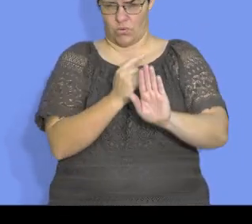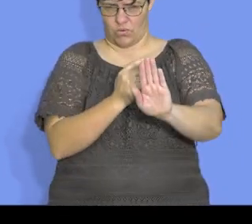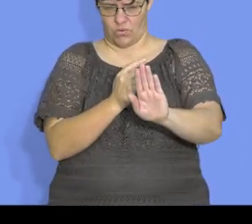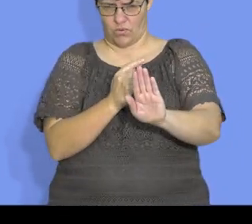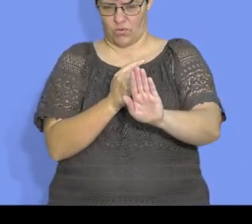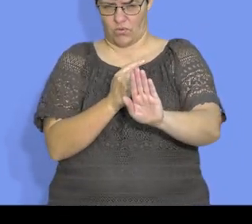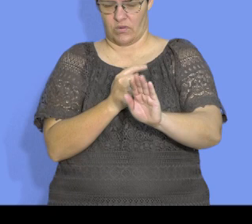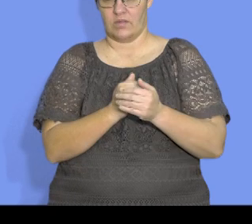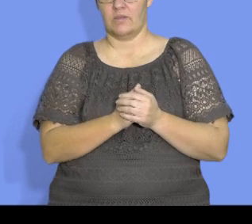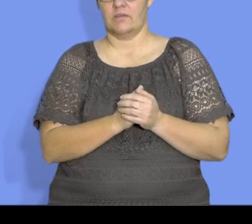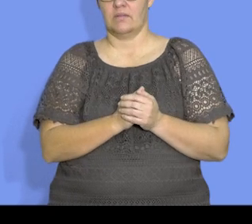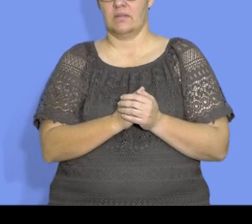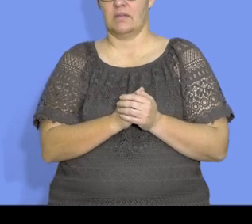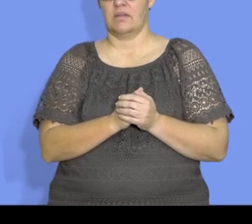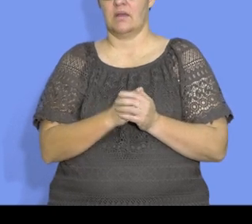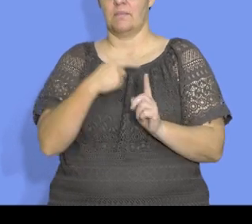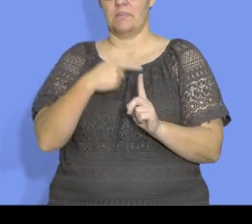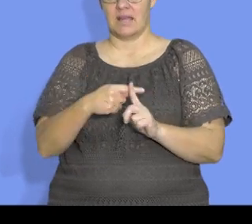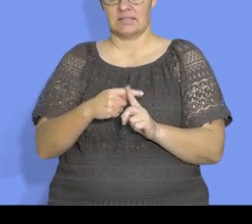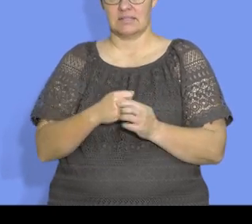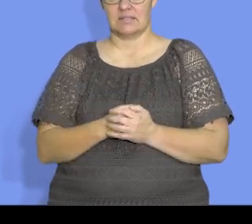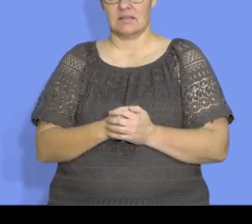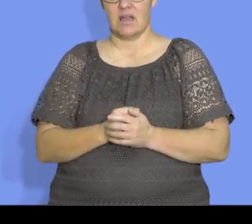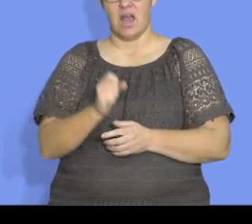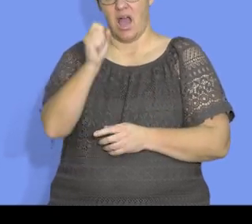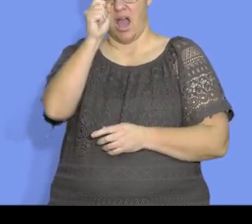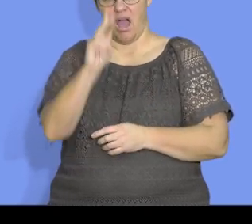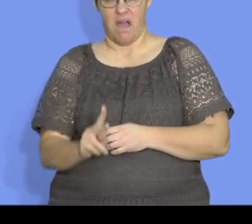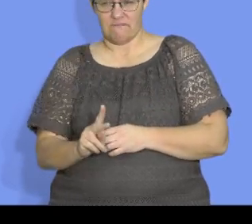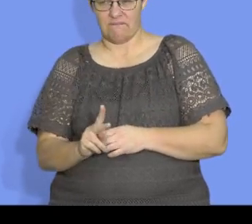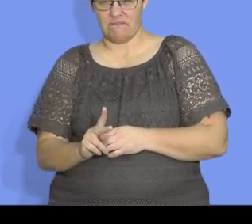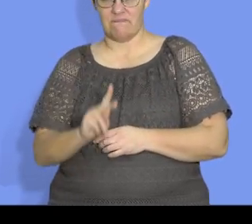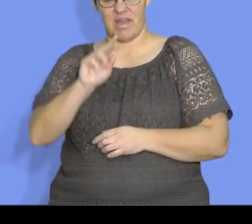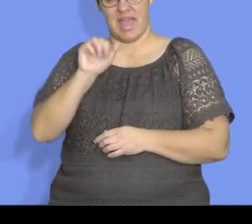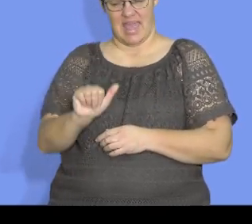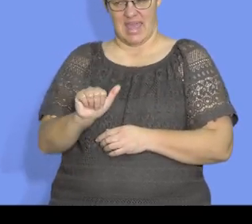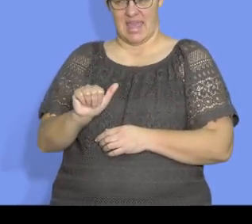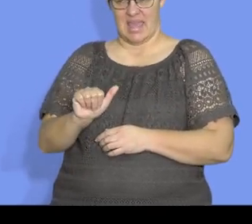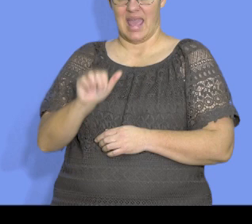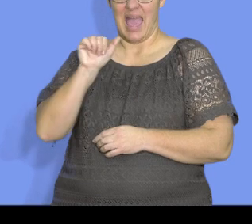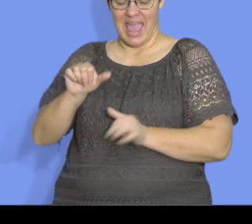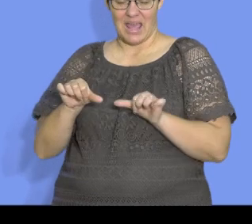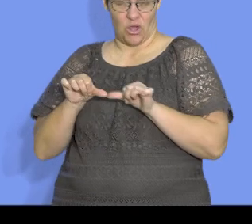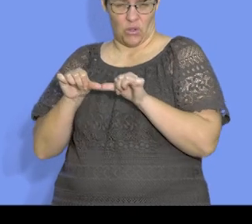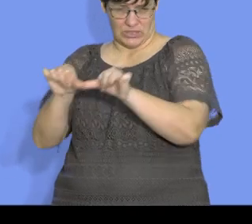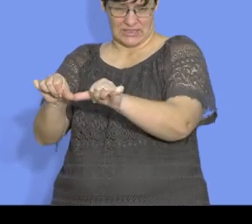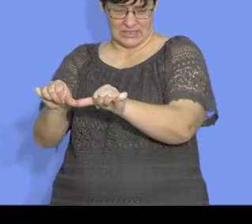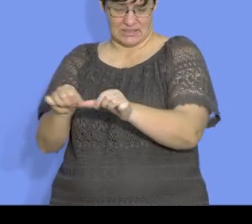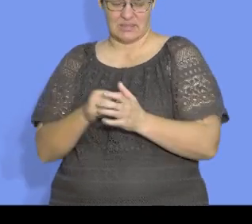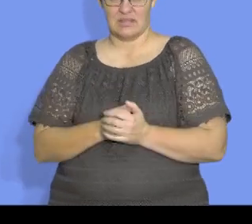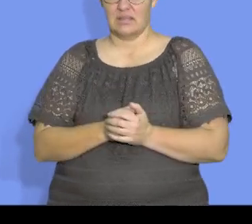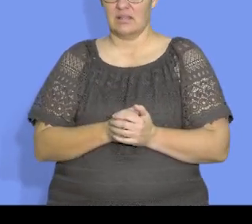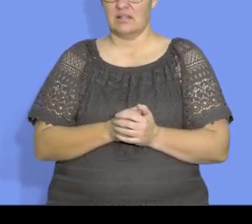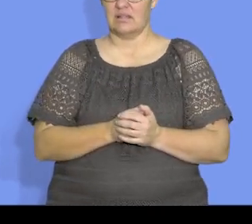its own, and it's got u and t with it. Then we've got something that says half a, and we were told that a